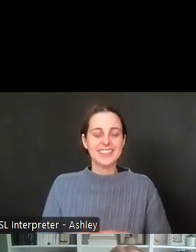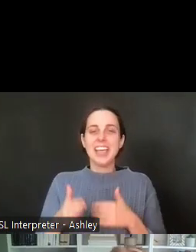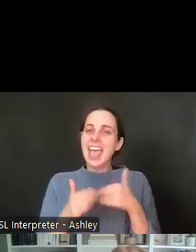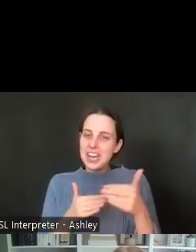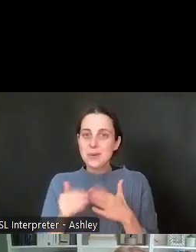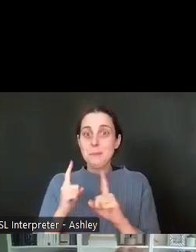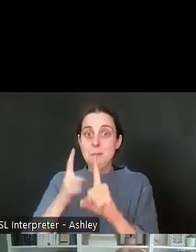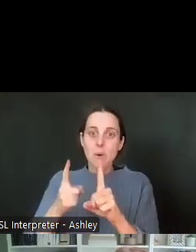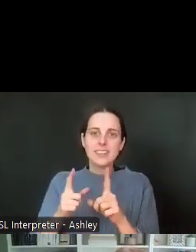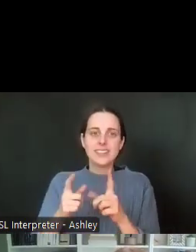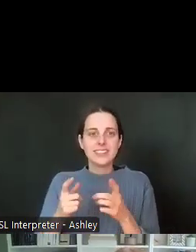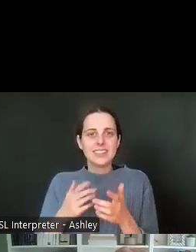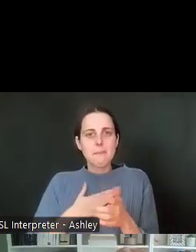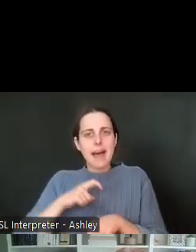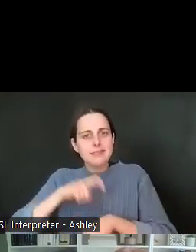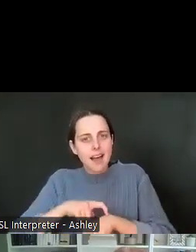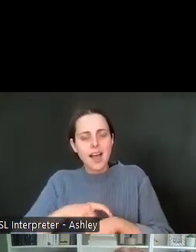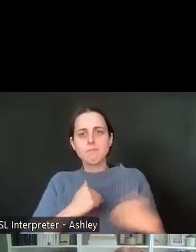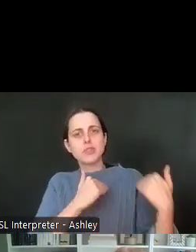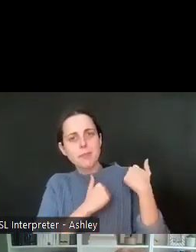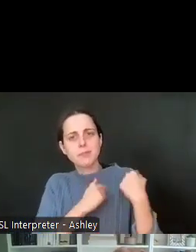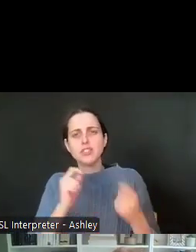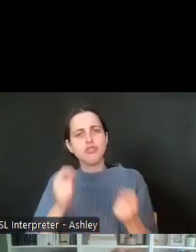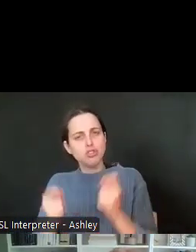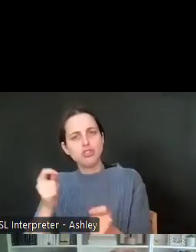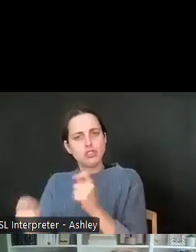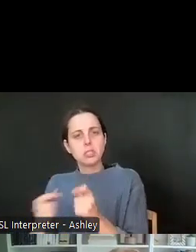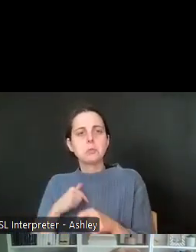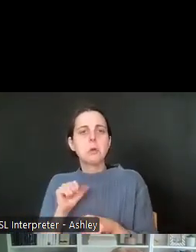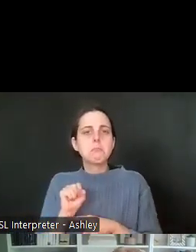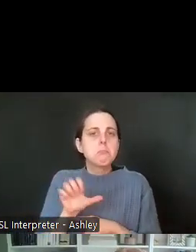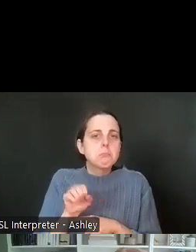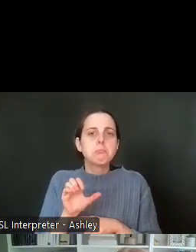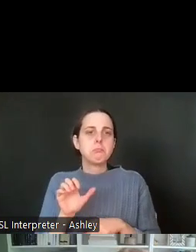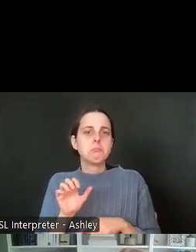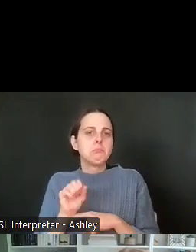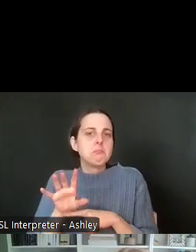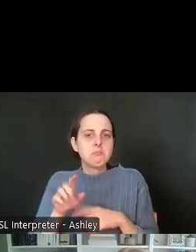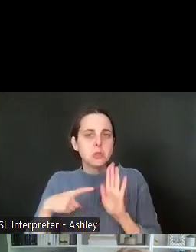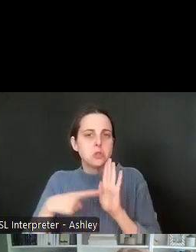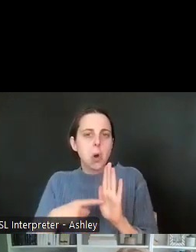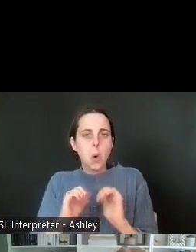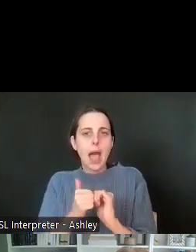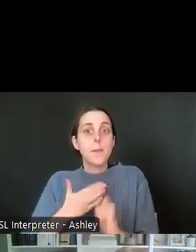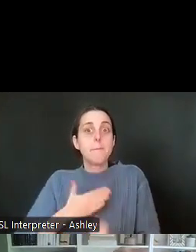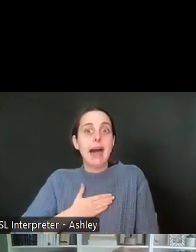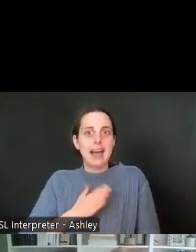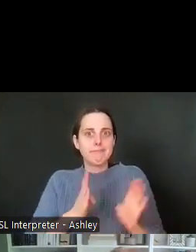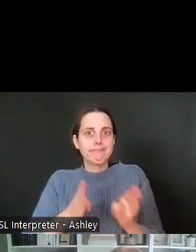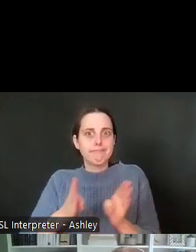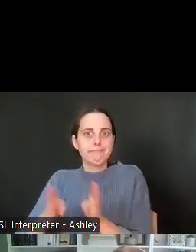you just that quick map for me of how seasons change. And that last photo that you're seeing with